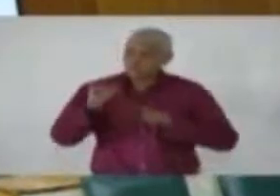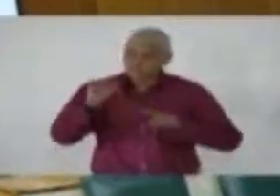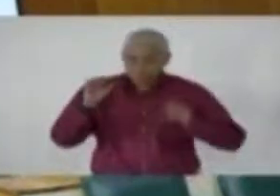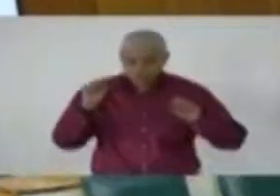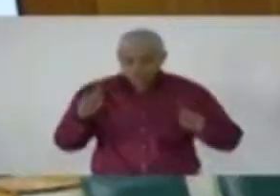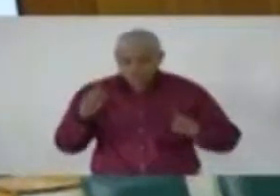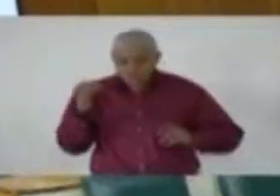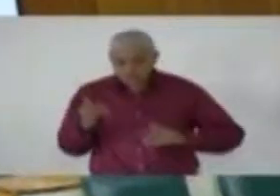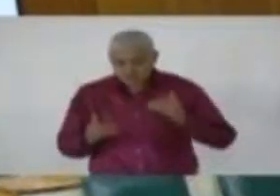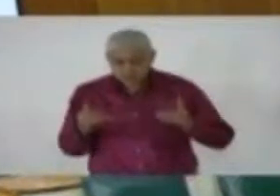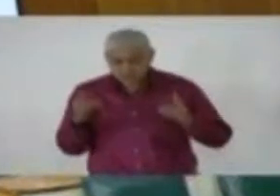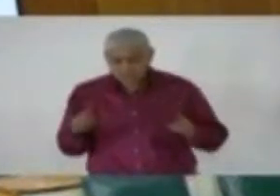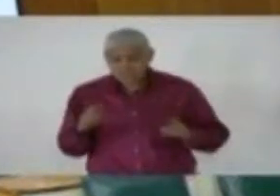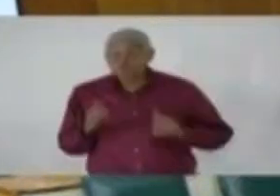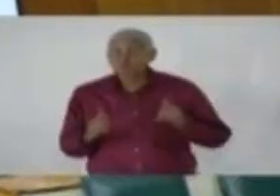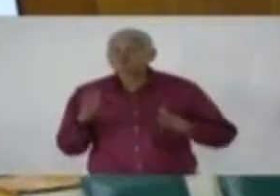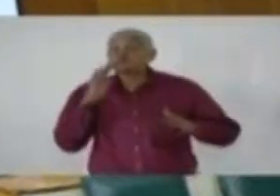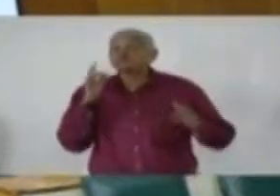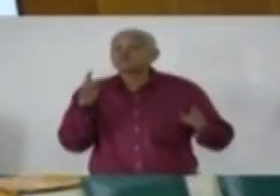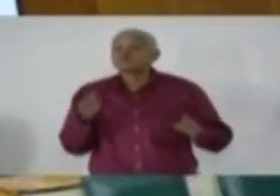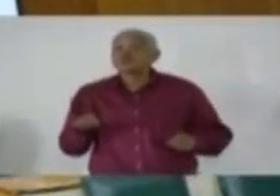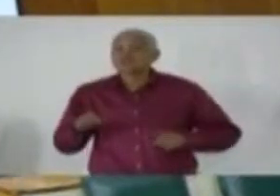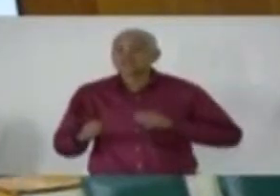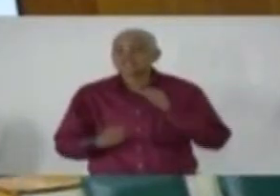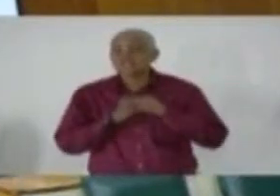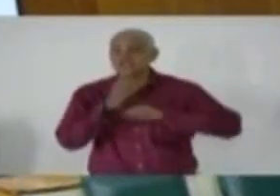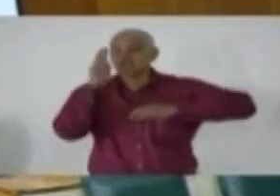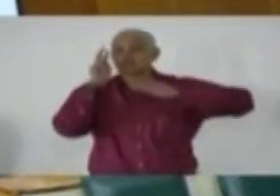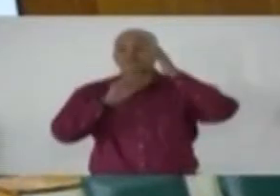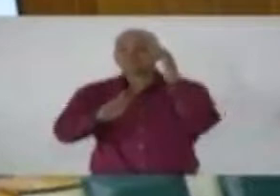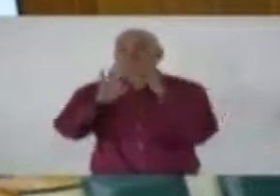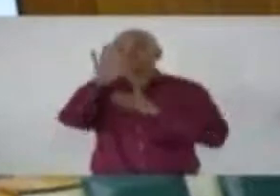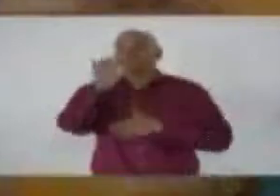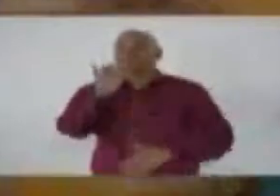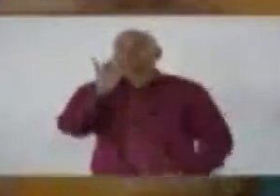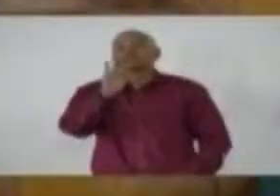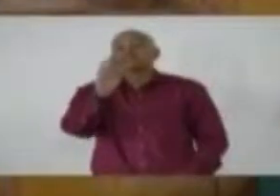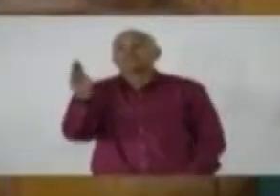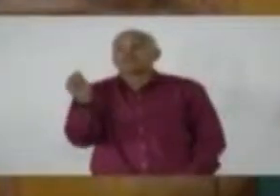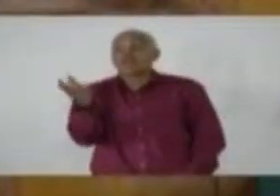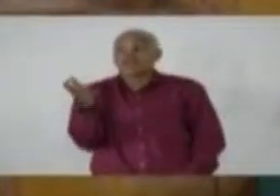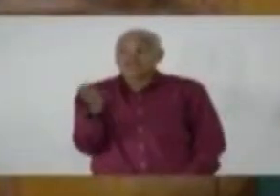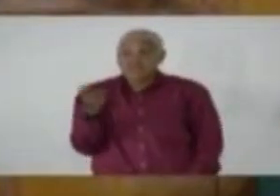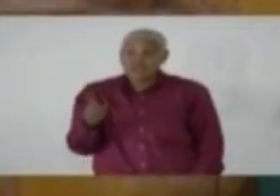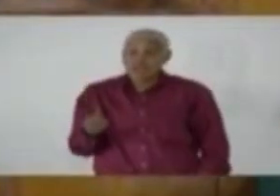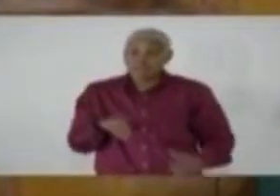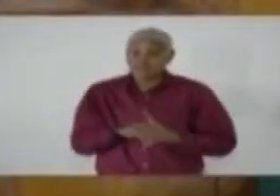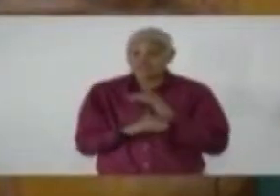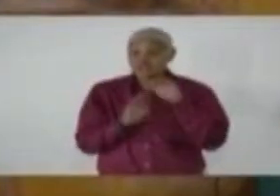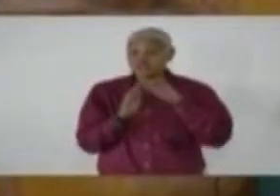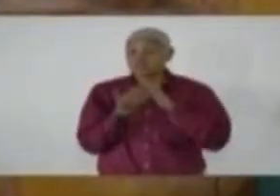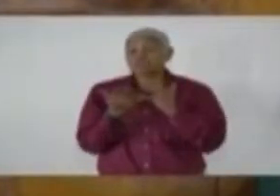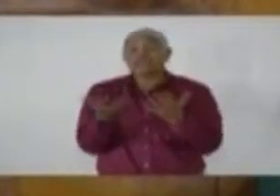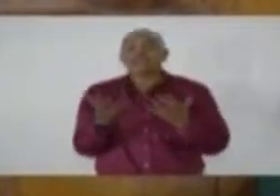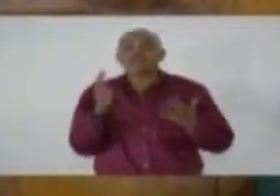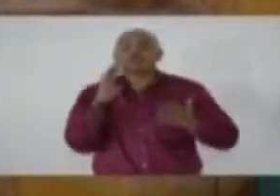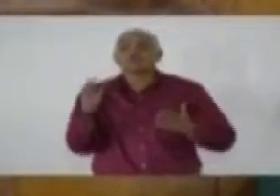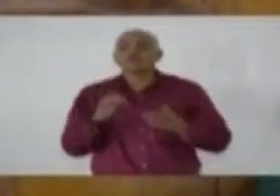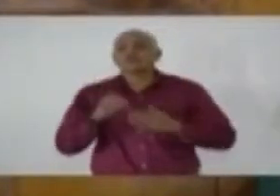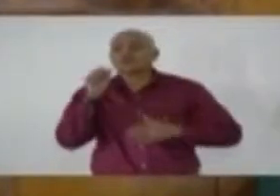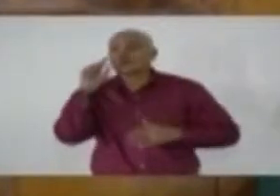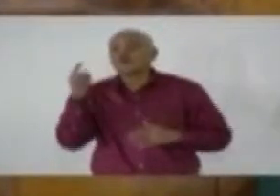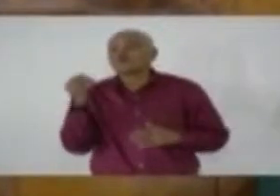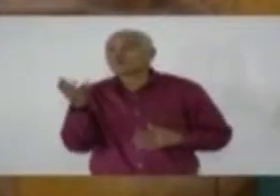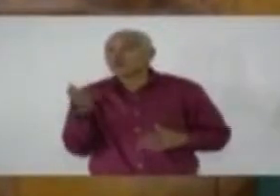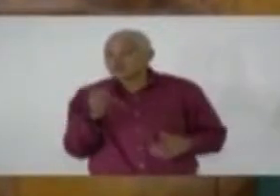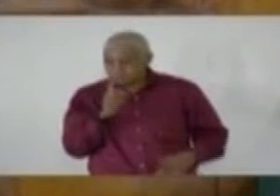recovery, which will result this year in a projected $5.7 billion in revenues coming into the country. You know, it's not just the